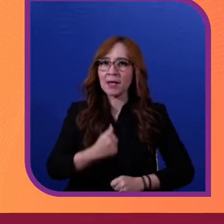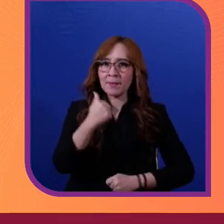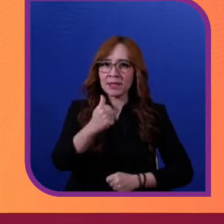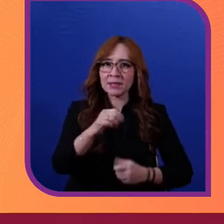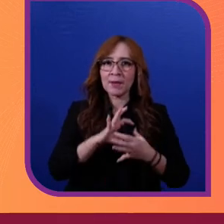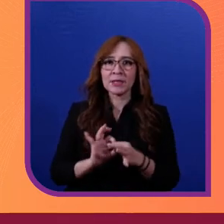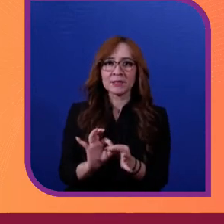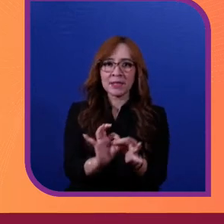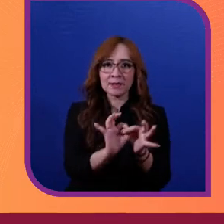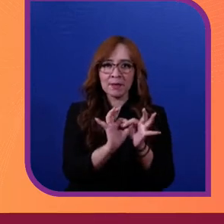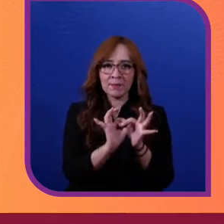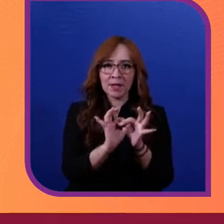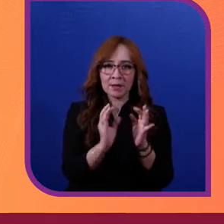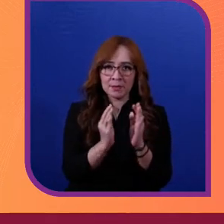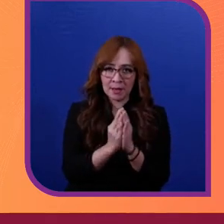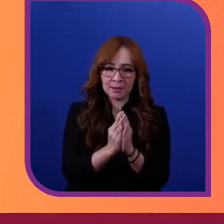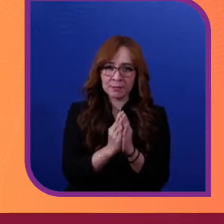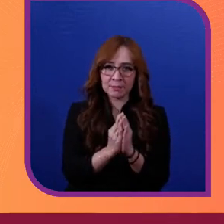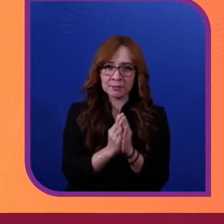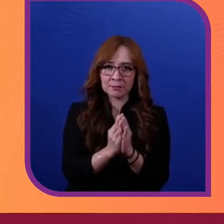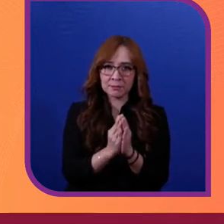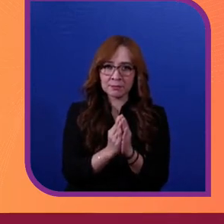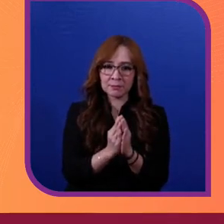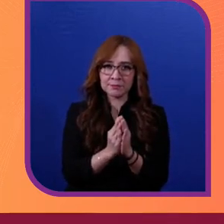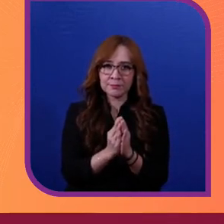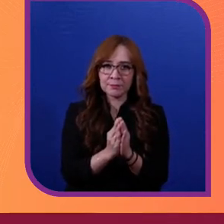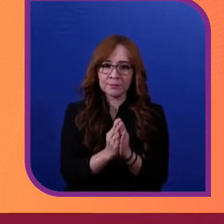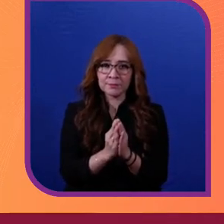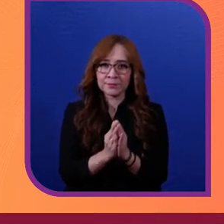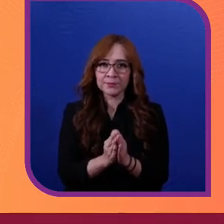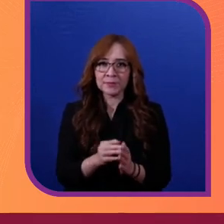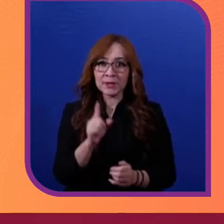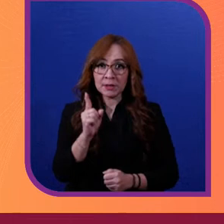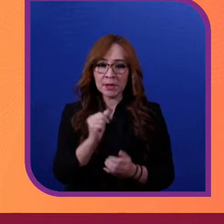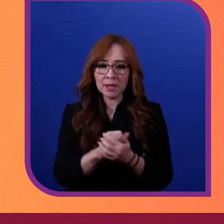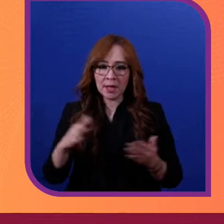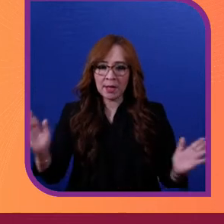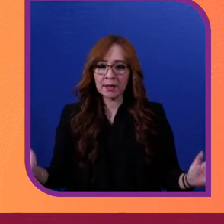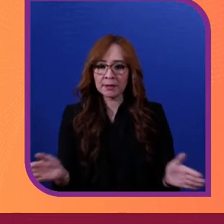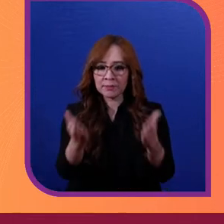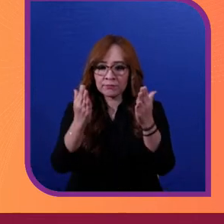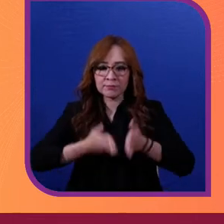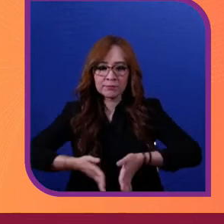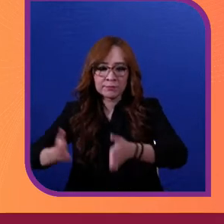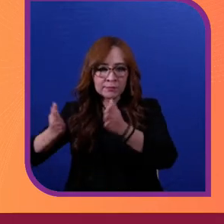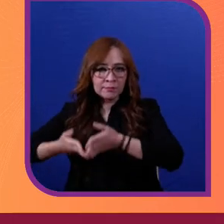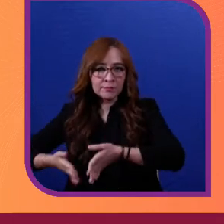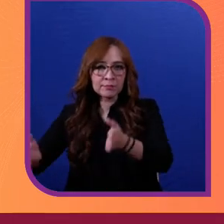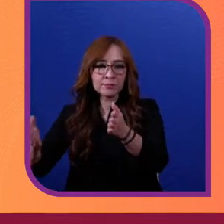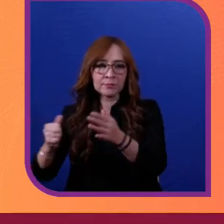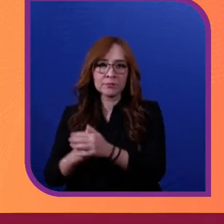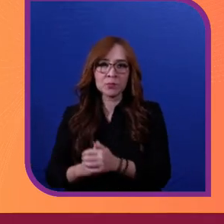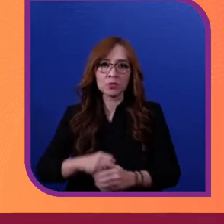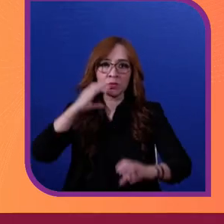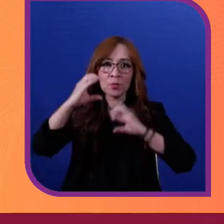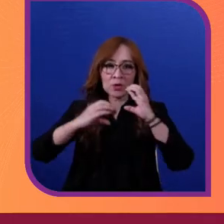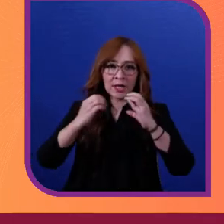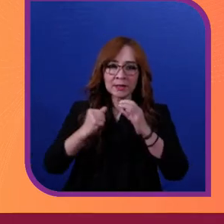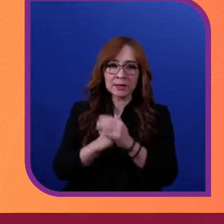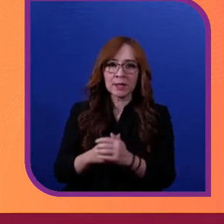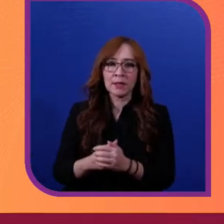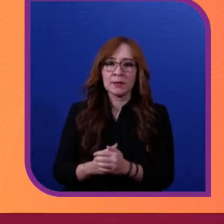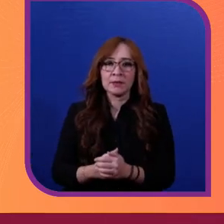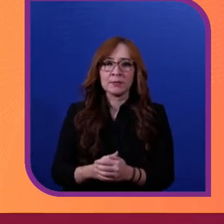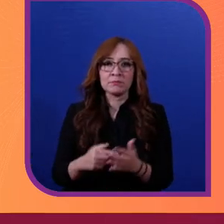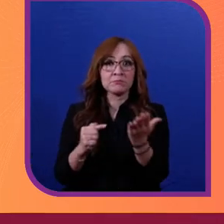Sims game infrastructures single Asep show any resolution quote yene determiner